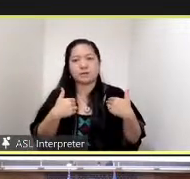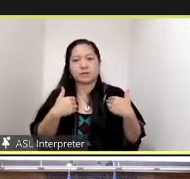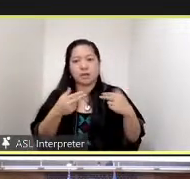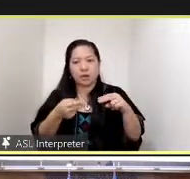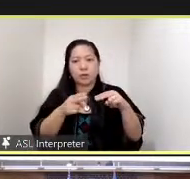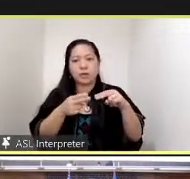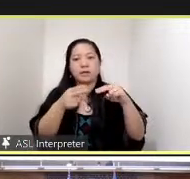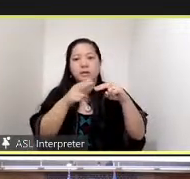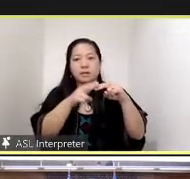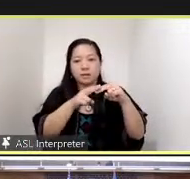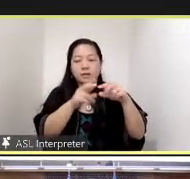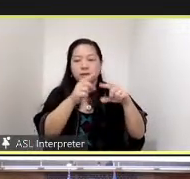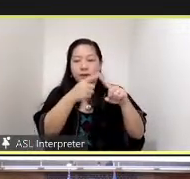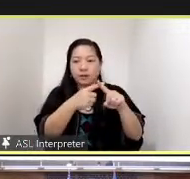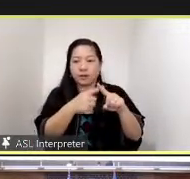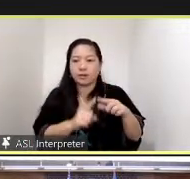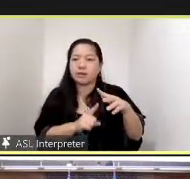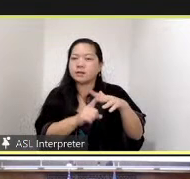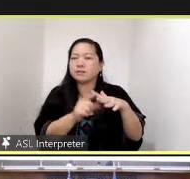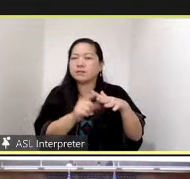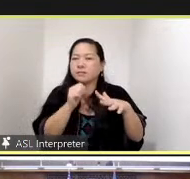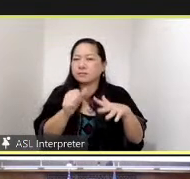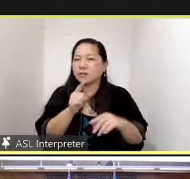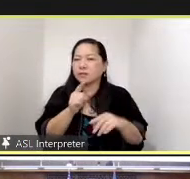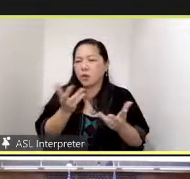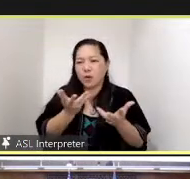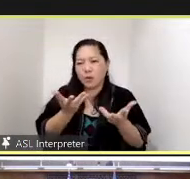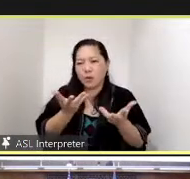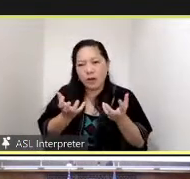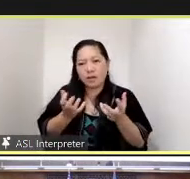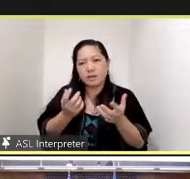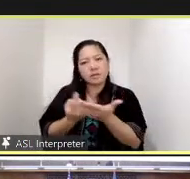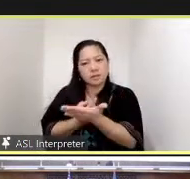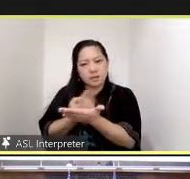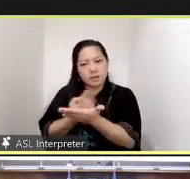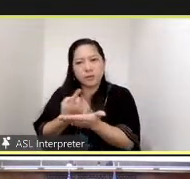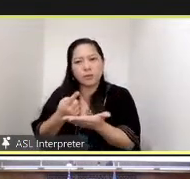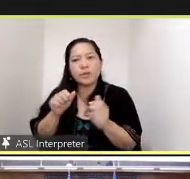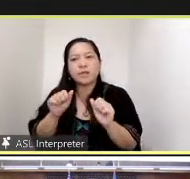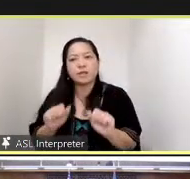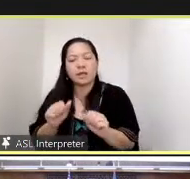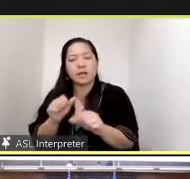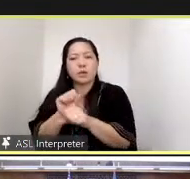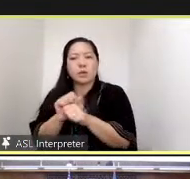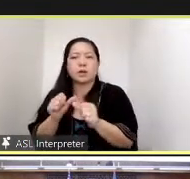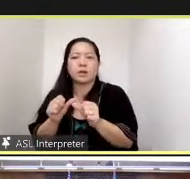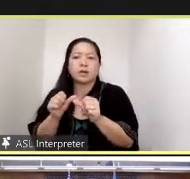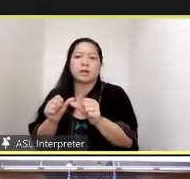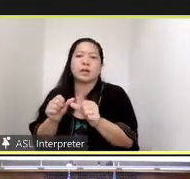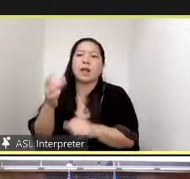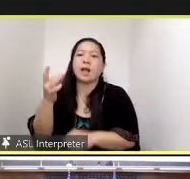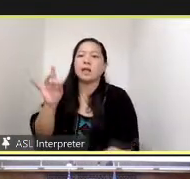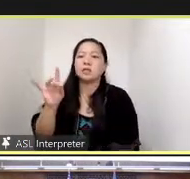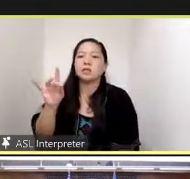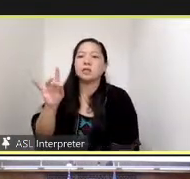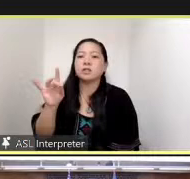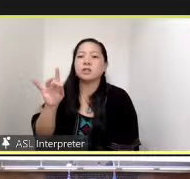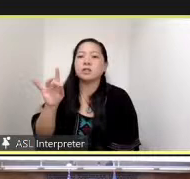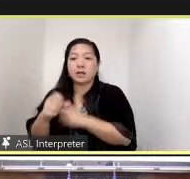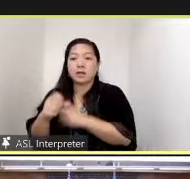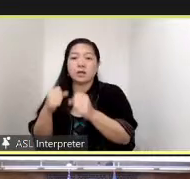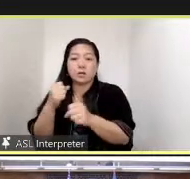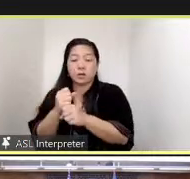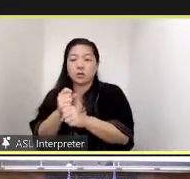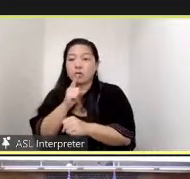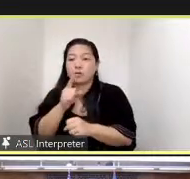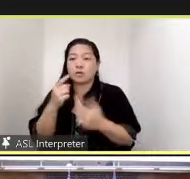that's not ideal, but it's something that we can work with, right? 18 to 39-year-olds, they are our strongest. They have the